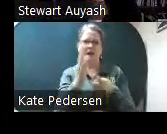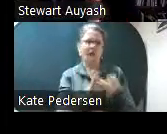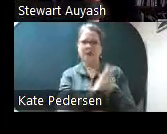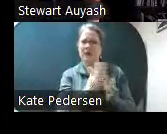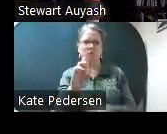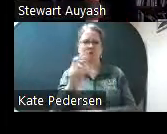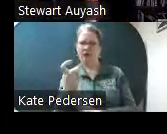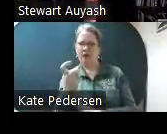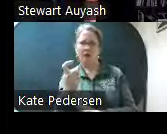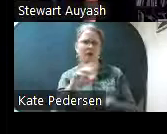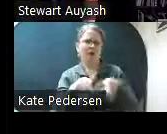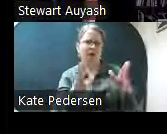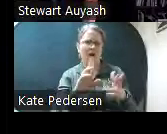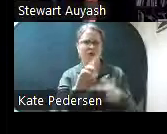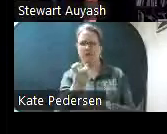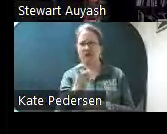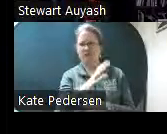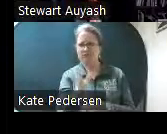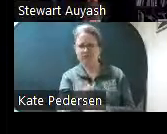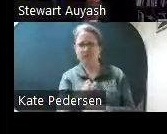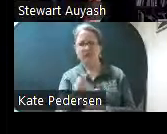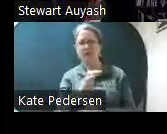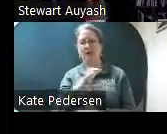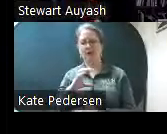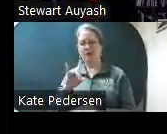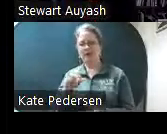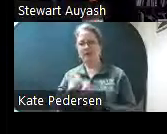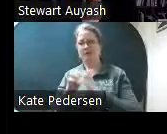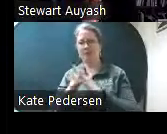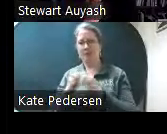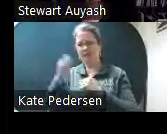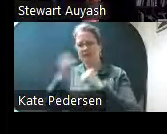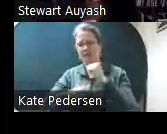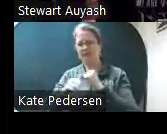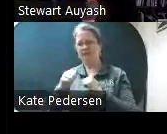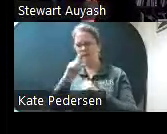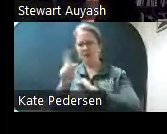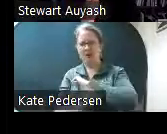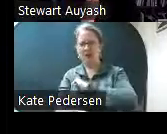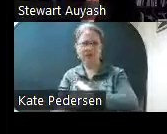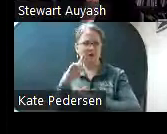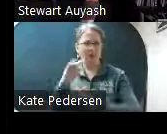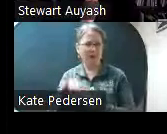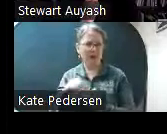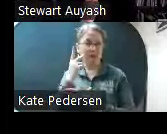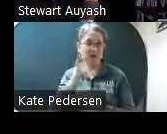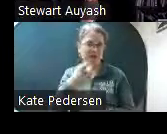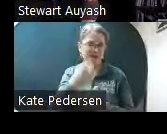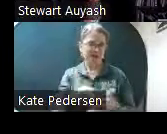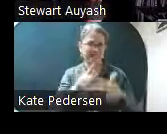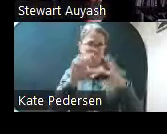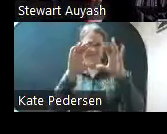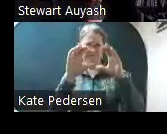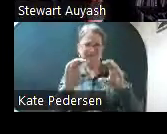prescribed and be allowed. Congress established much tougher sentences, and you can see there the differences